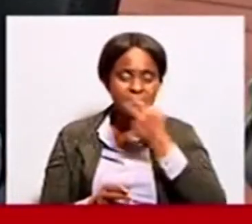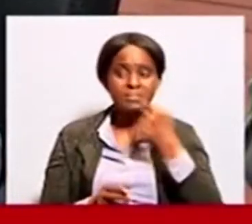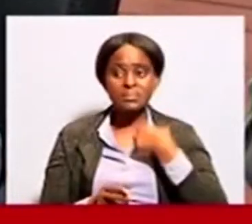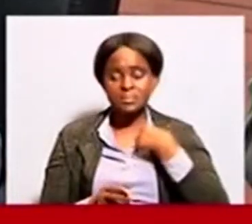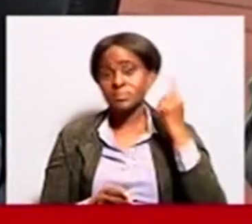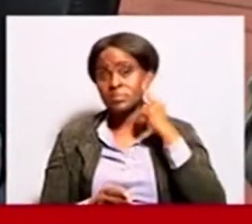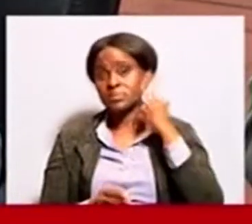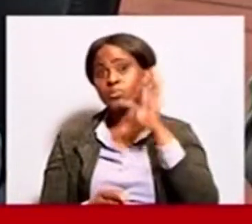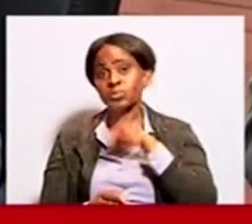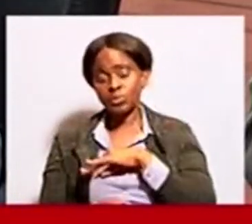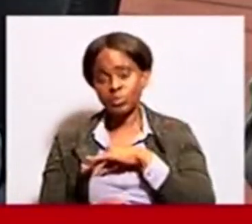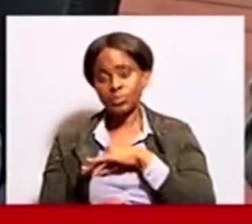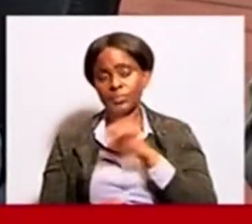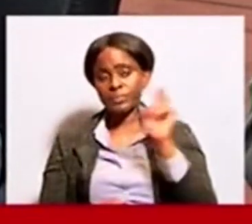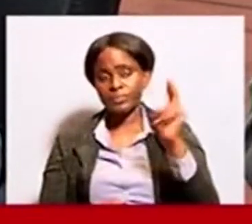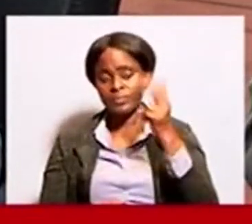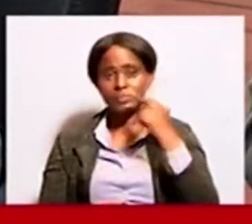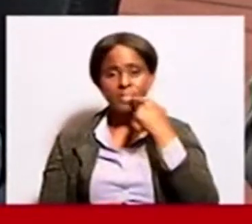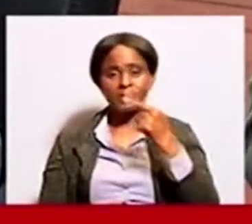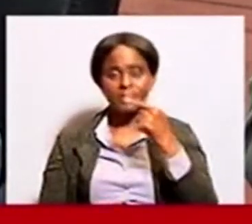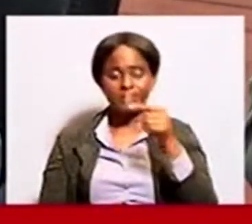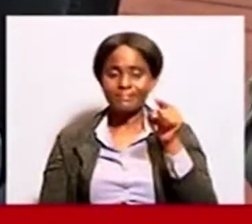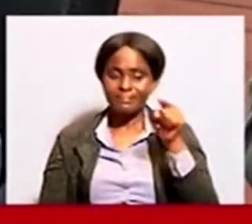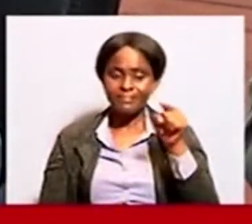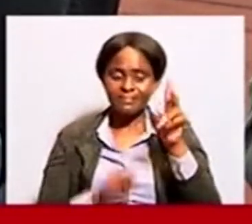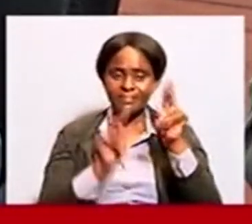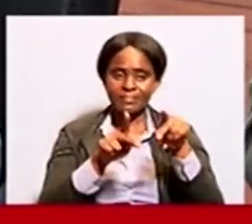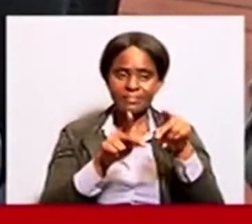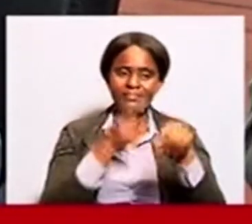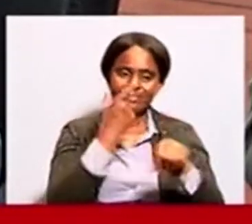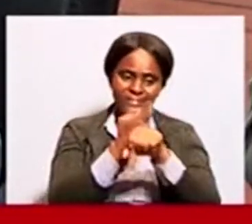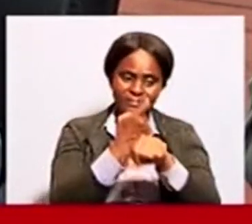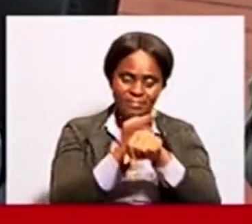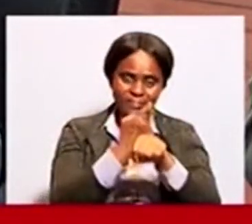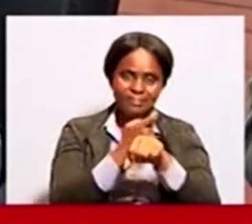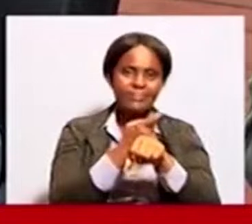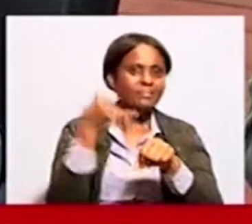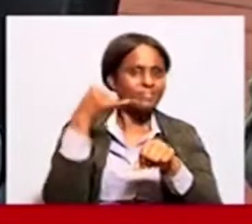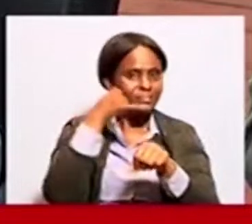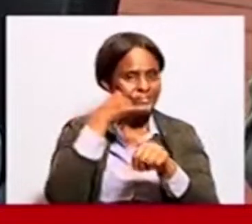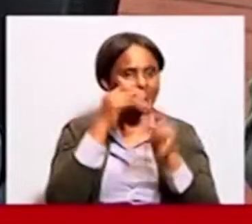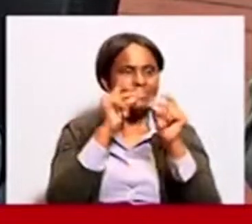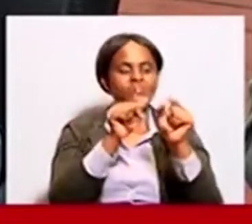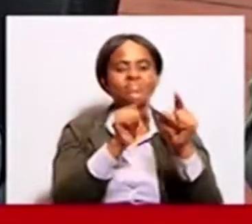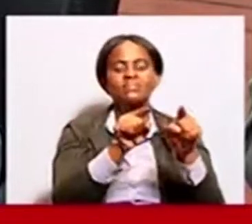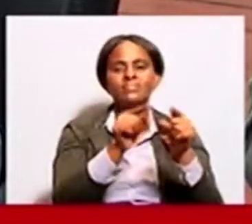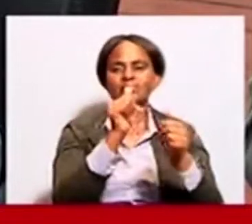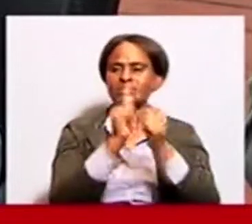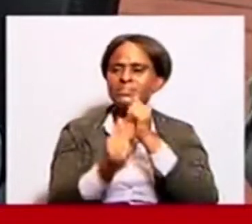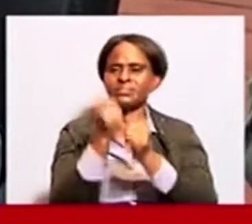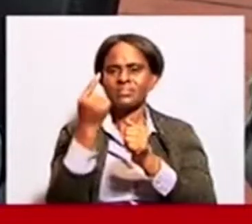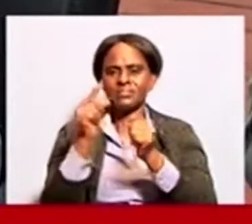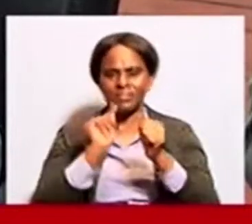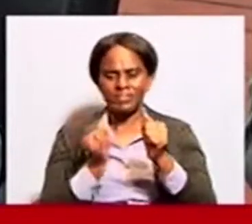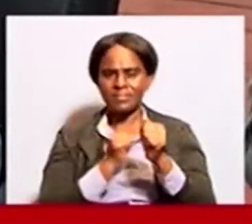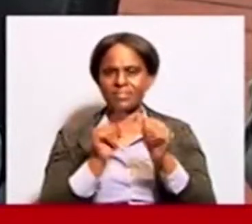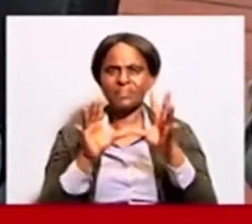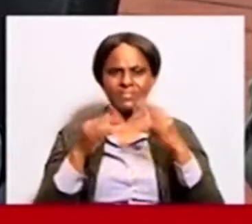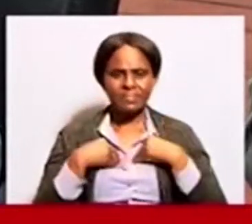you. Then second, he said this person was difficult to reach. Which one do we pick?